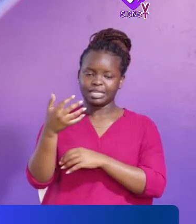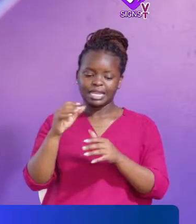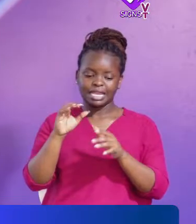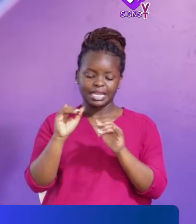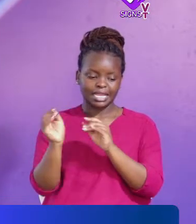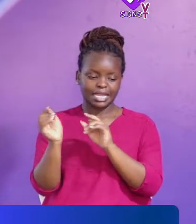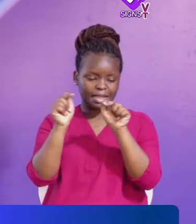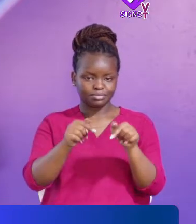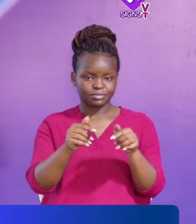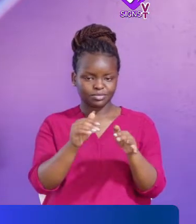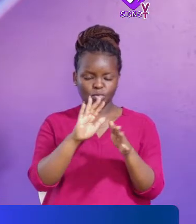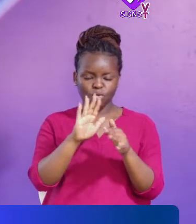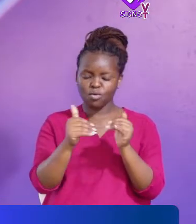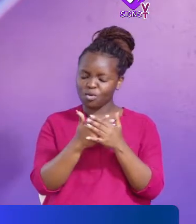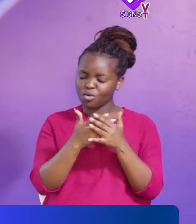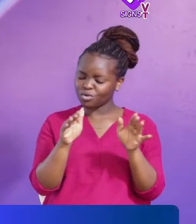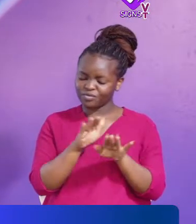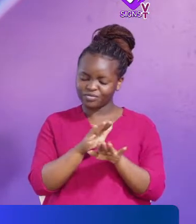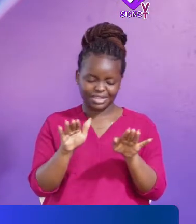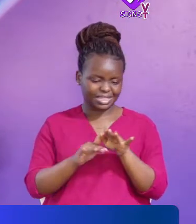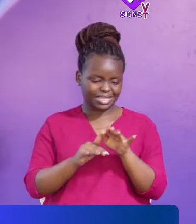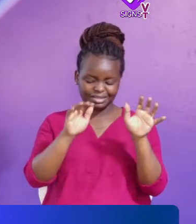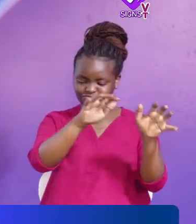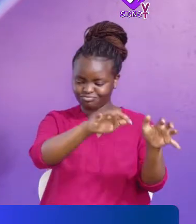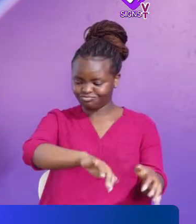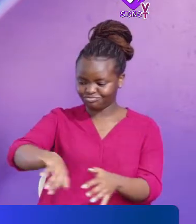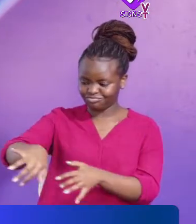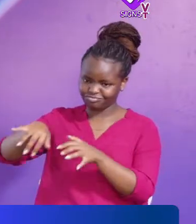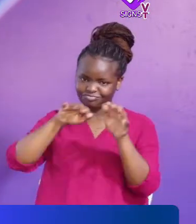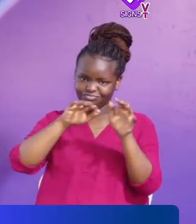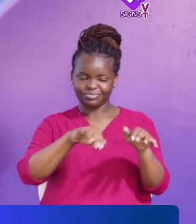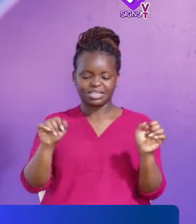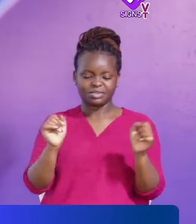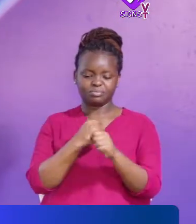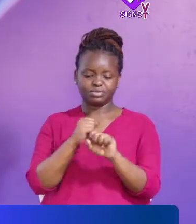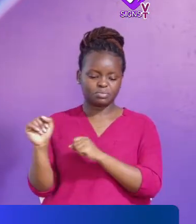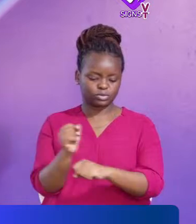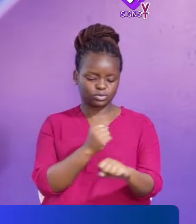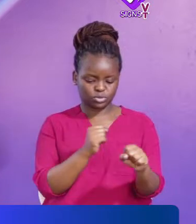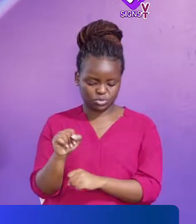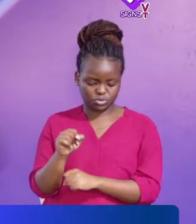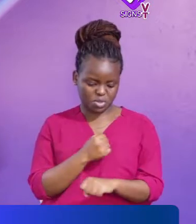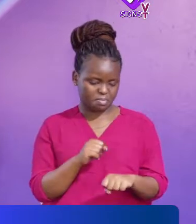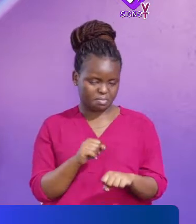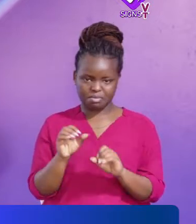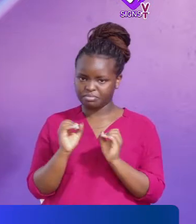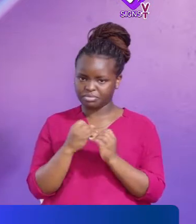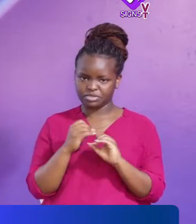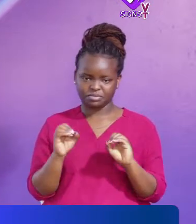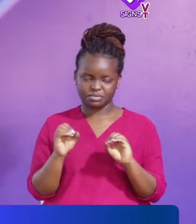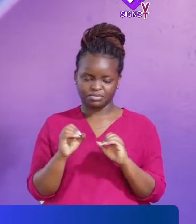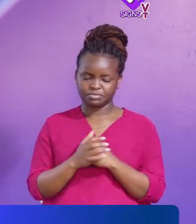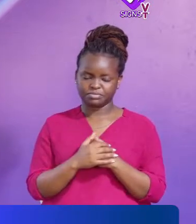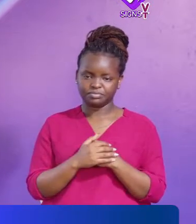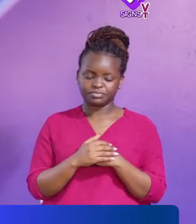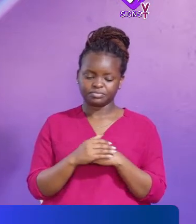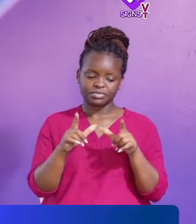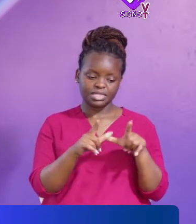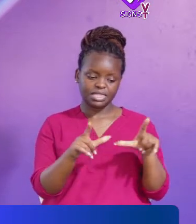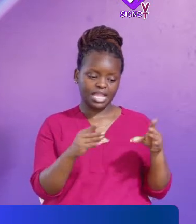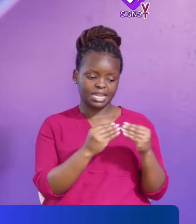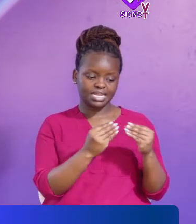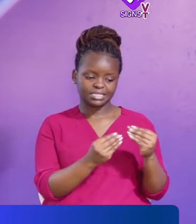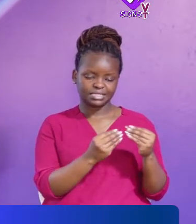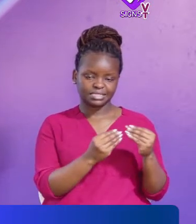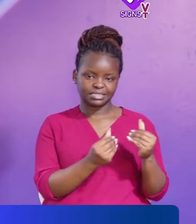all crime down with a bulldozer, not with a broom. You can't even sweep it enough. So if you look at the land deals happening, how they have been